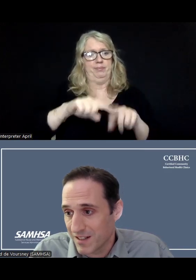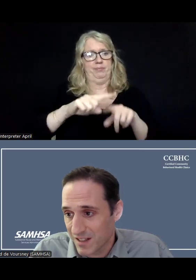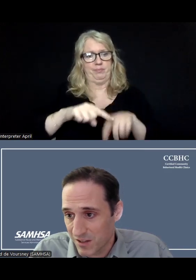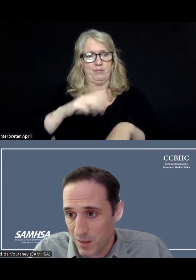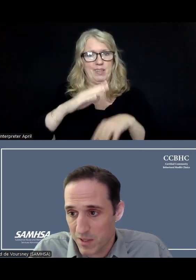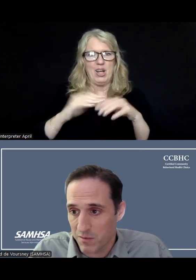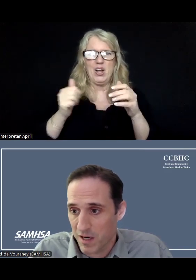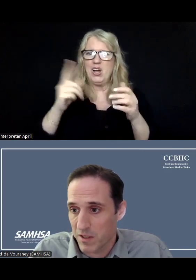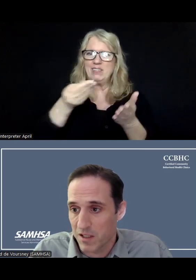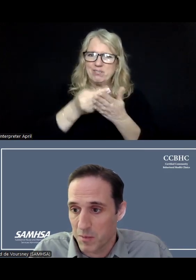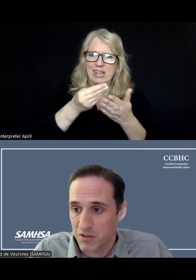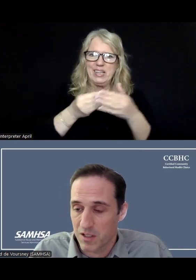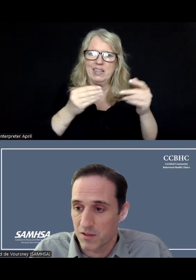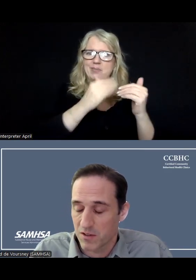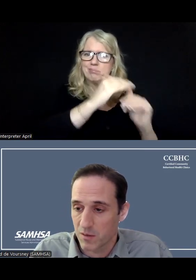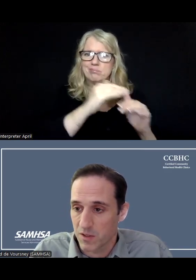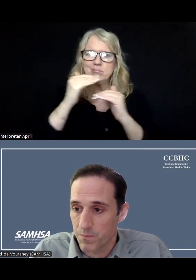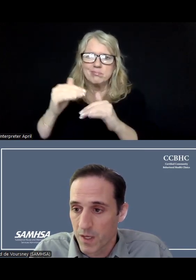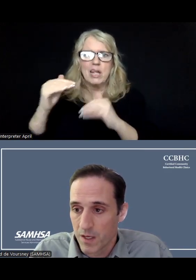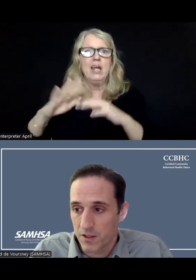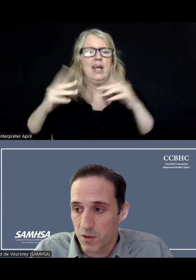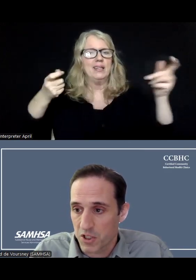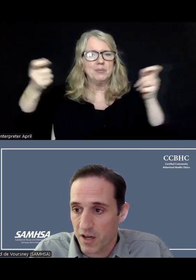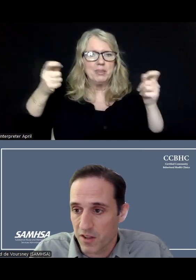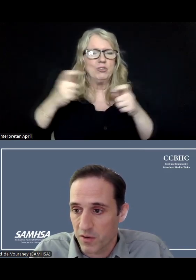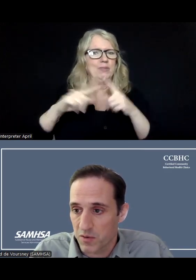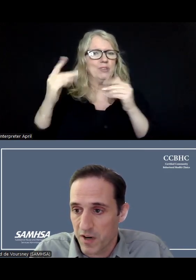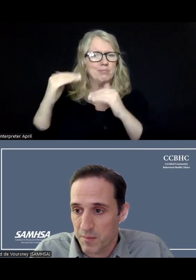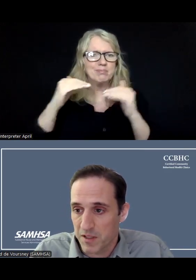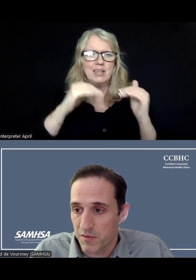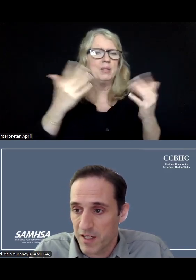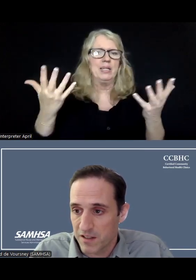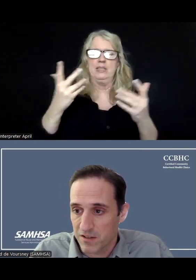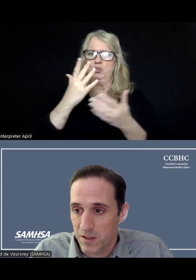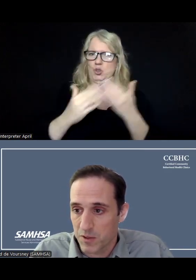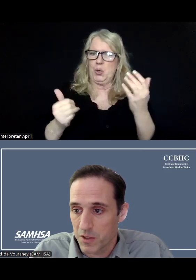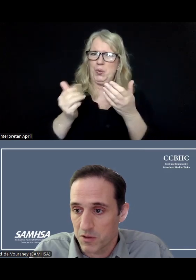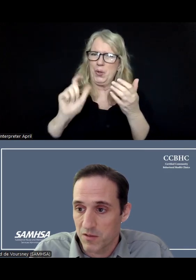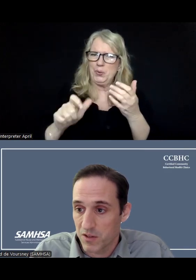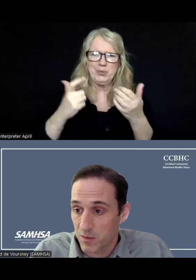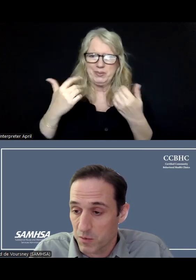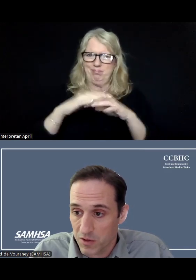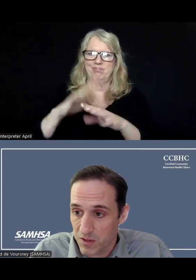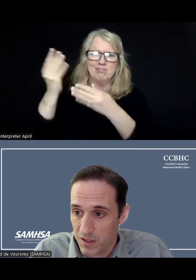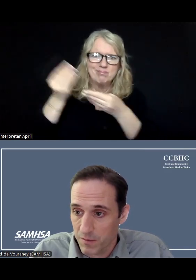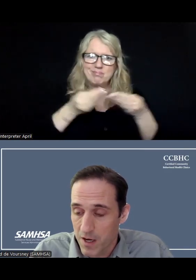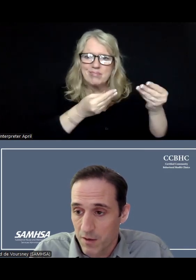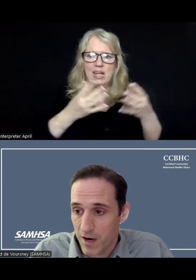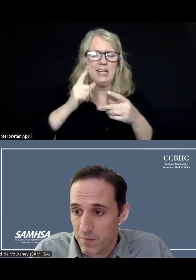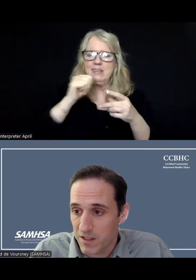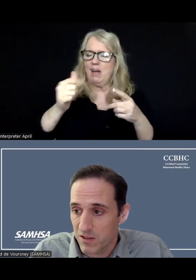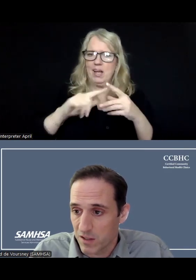fragmented financing streams and fragmented administrative systems. And there's no shock that those fragmented financing streams and administrative systems resulted